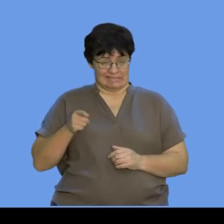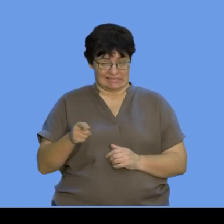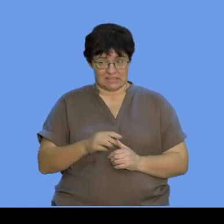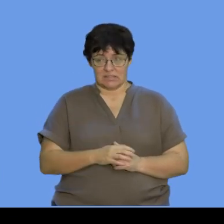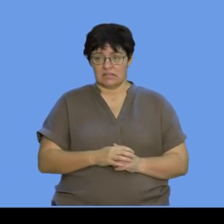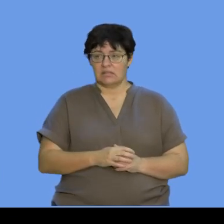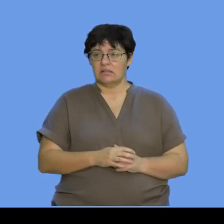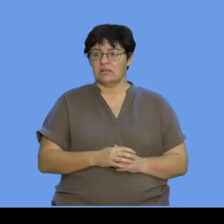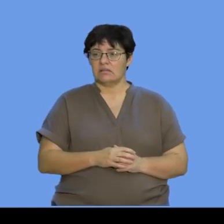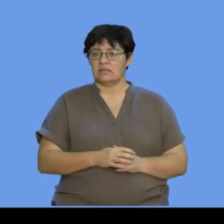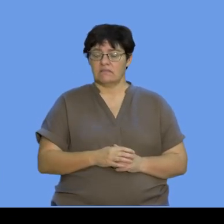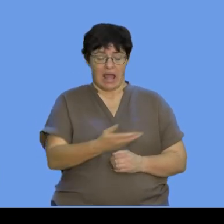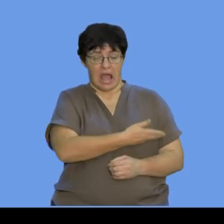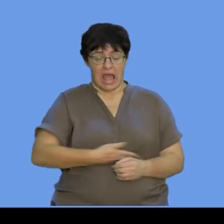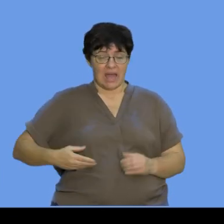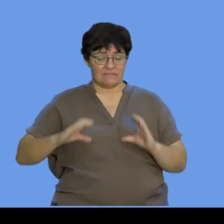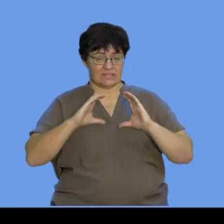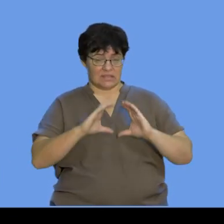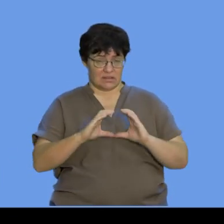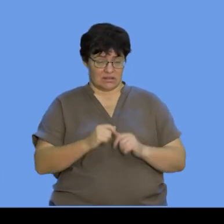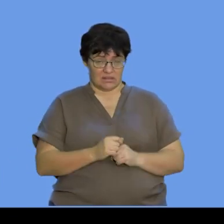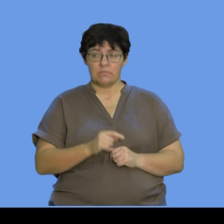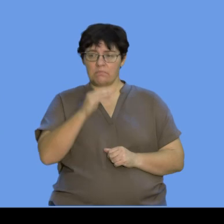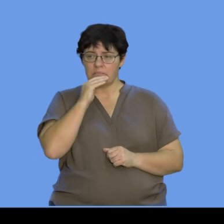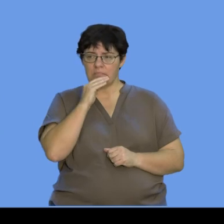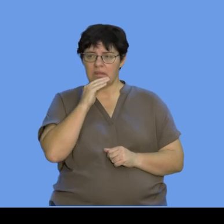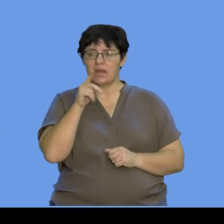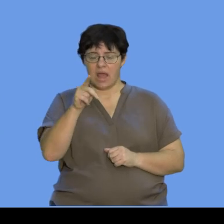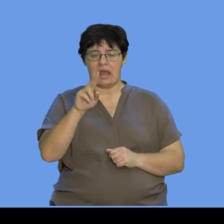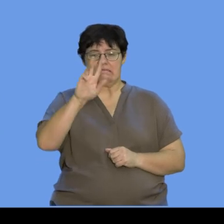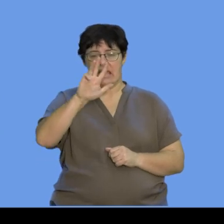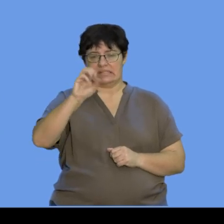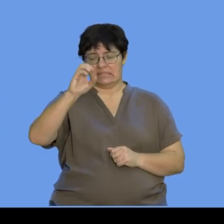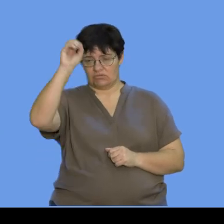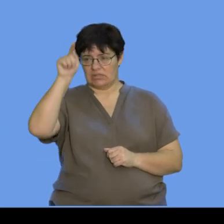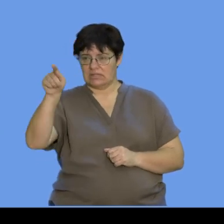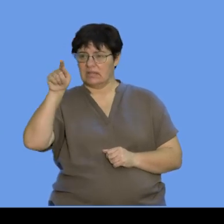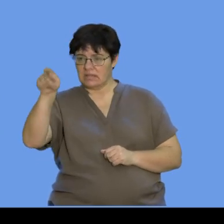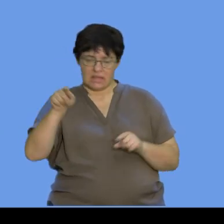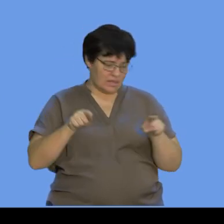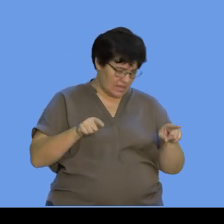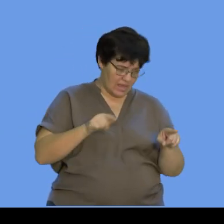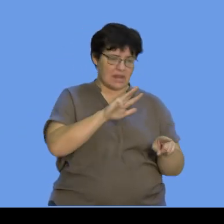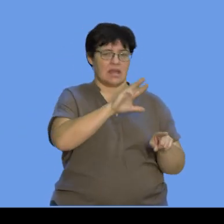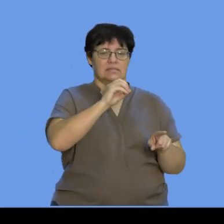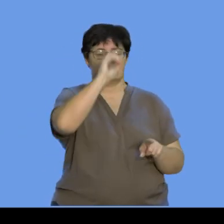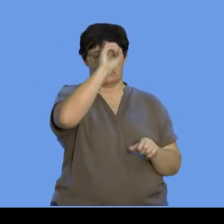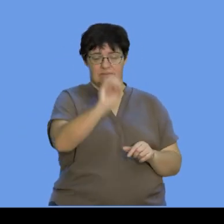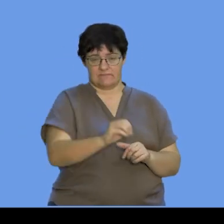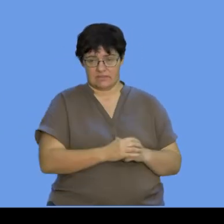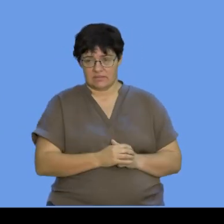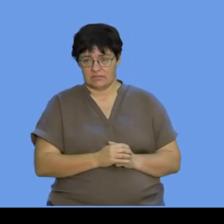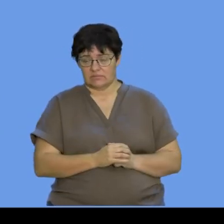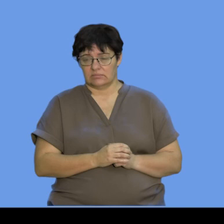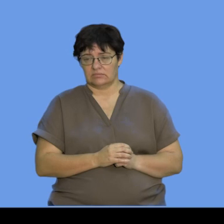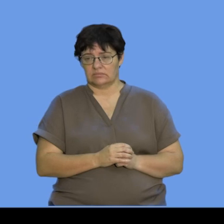tangent to this. So if this is a semicircle, it means that that angle there is 90 degrees and that angle there is